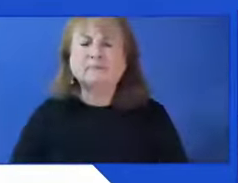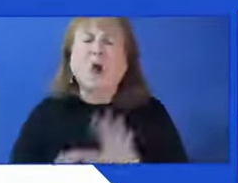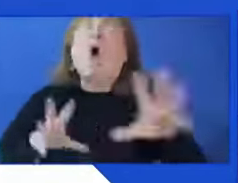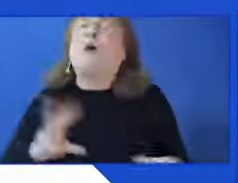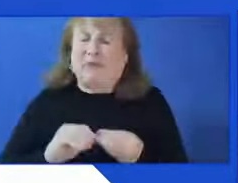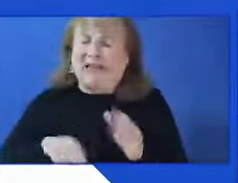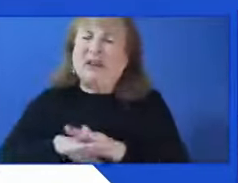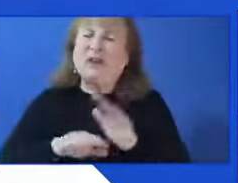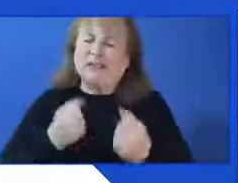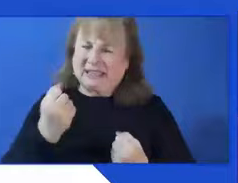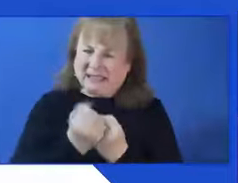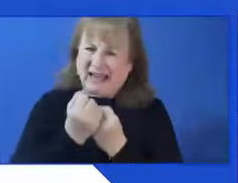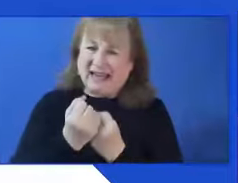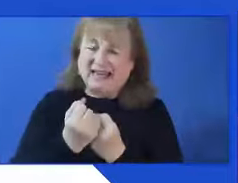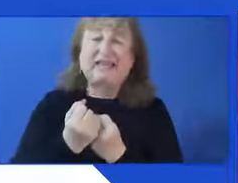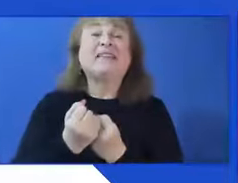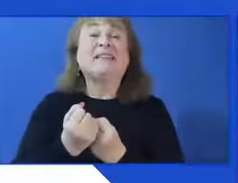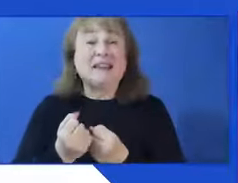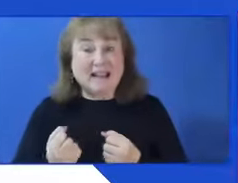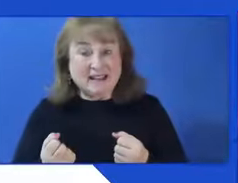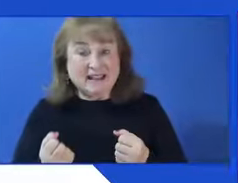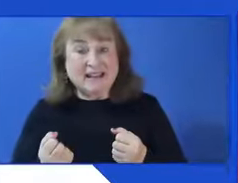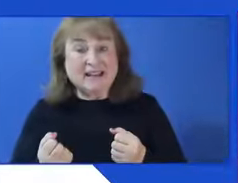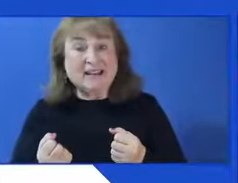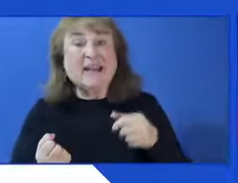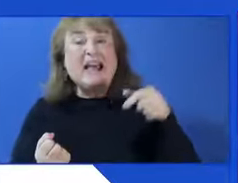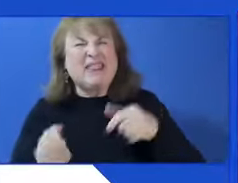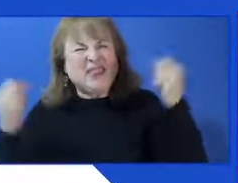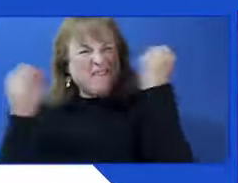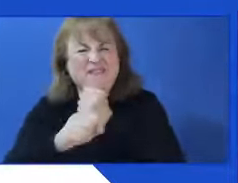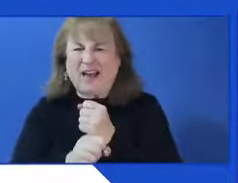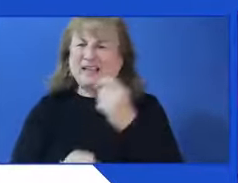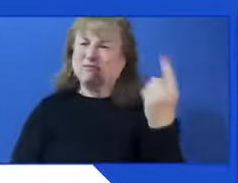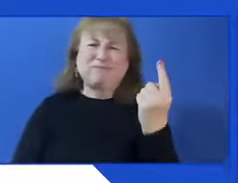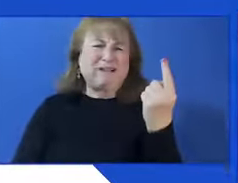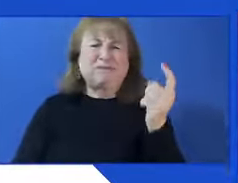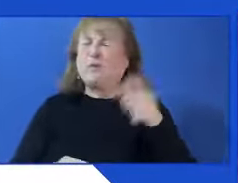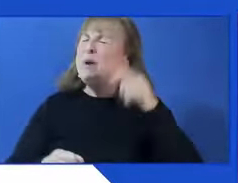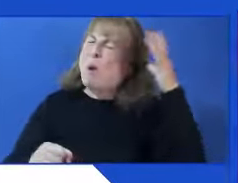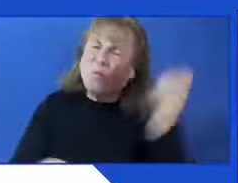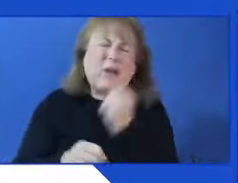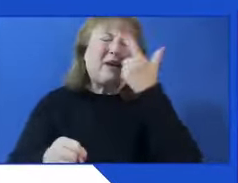The fight will be won because there is no other option.